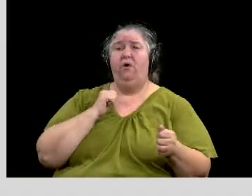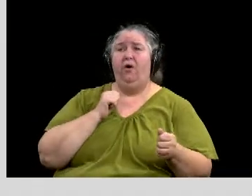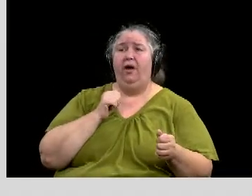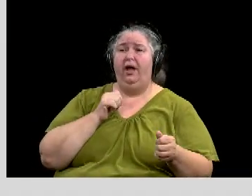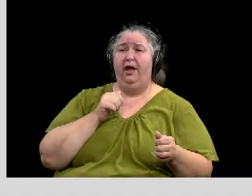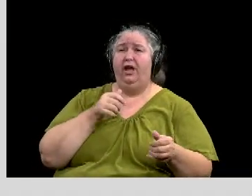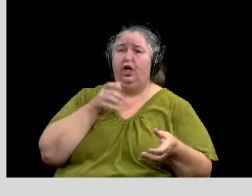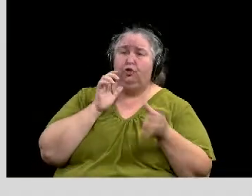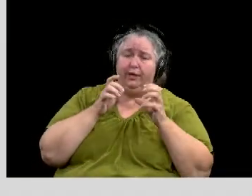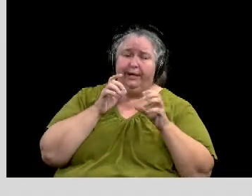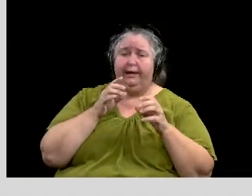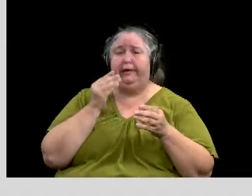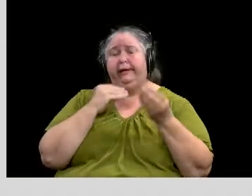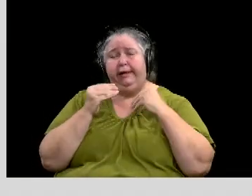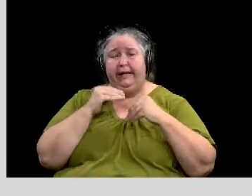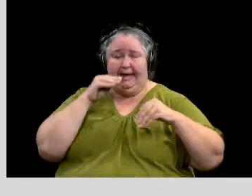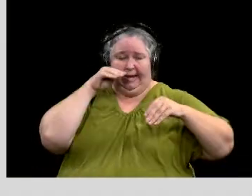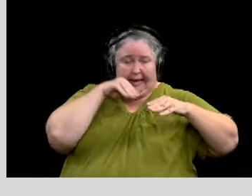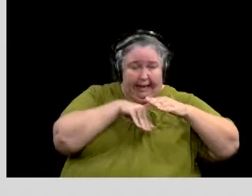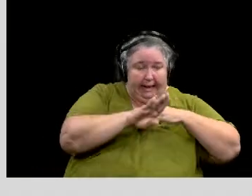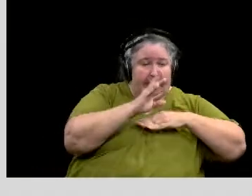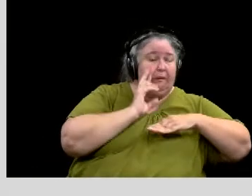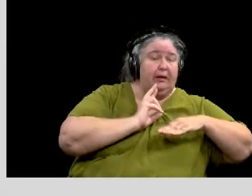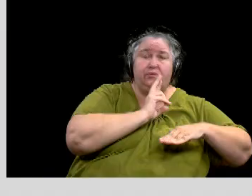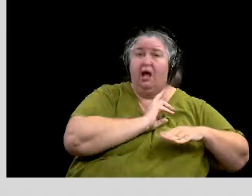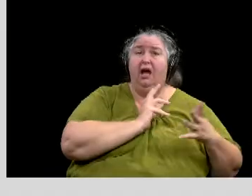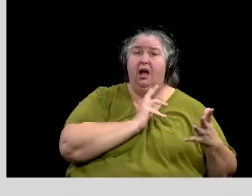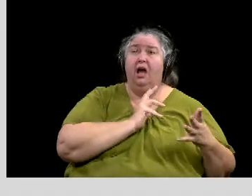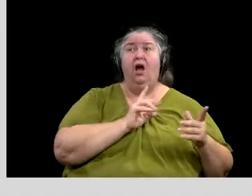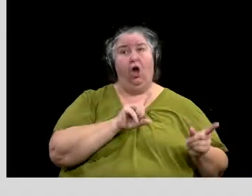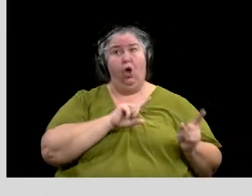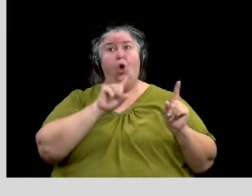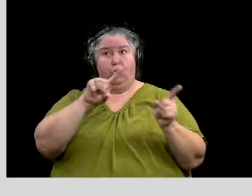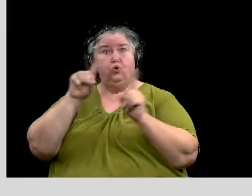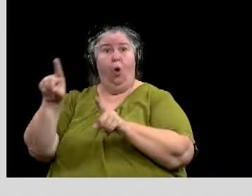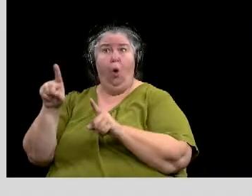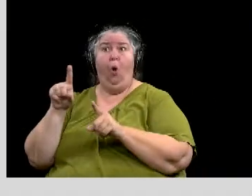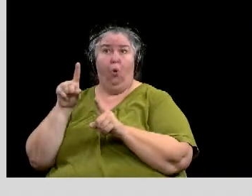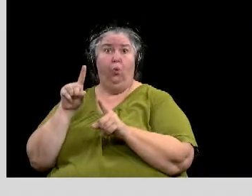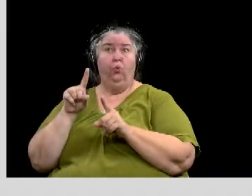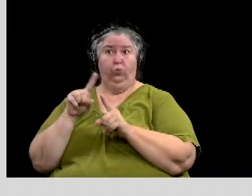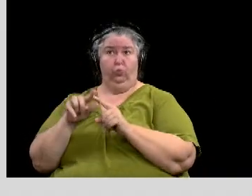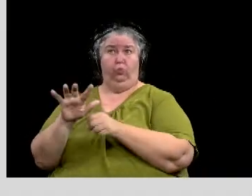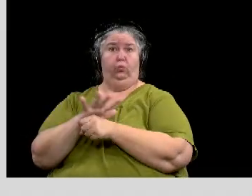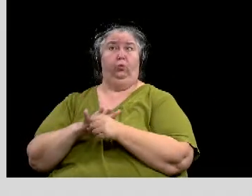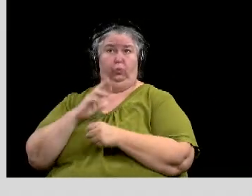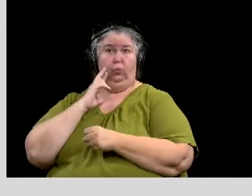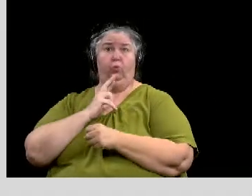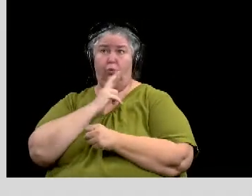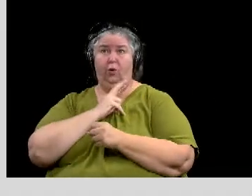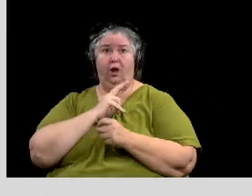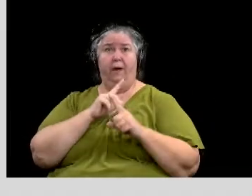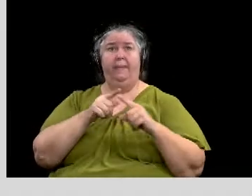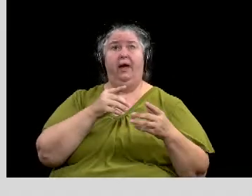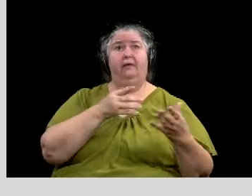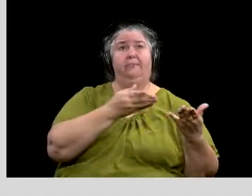Do patronize local restaurants, but carry your food out and bring it